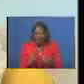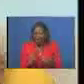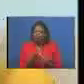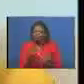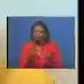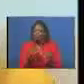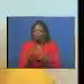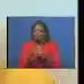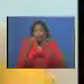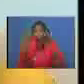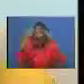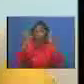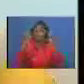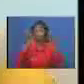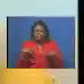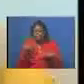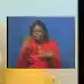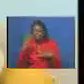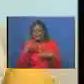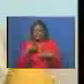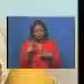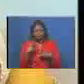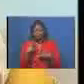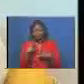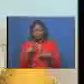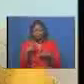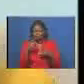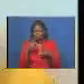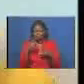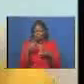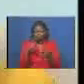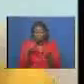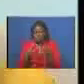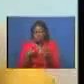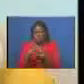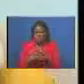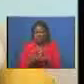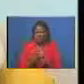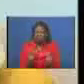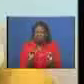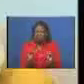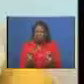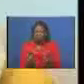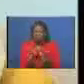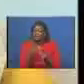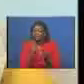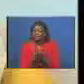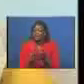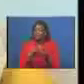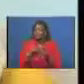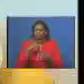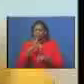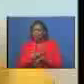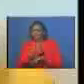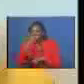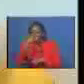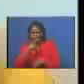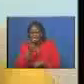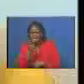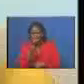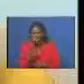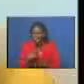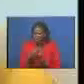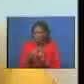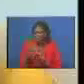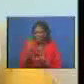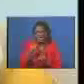it or not putting somebody in Thika school for the blind Likoni school for the blind Kitui school it's putting a stamp on them stamp that they are